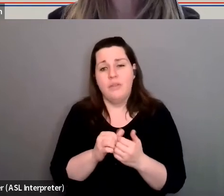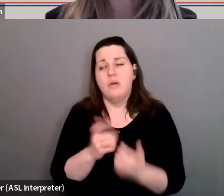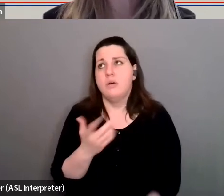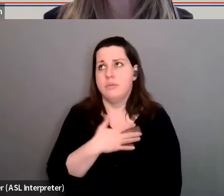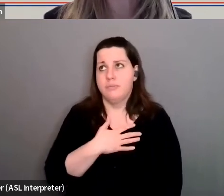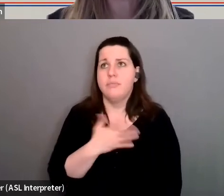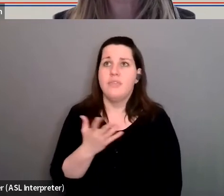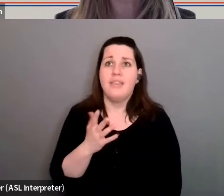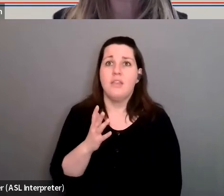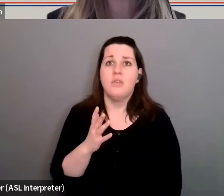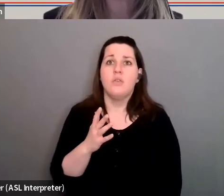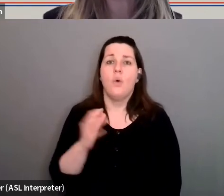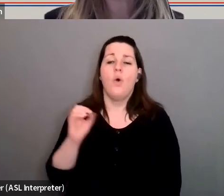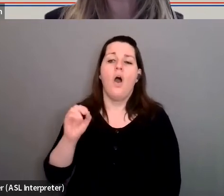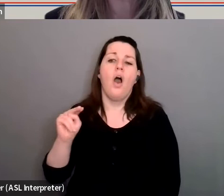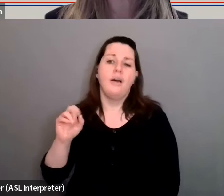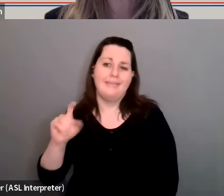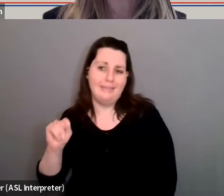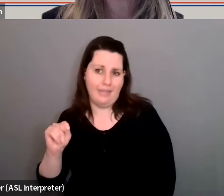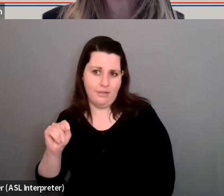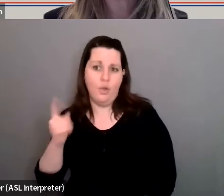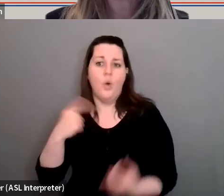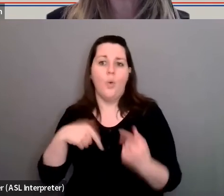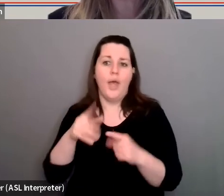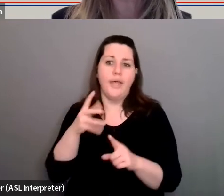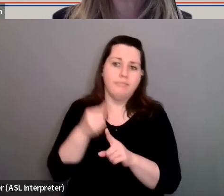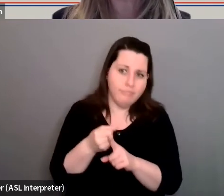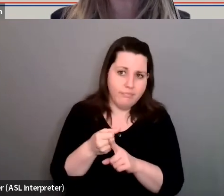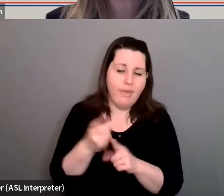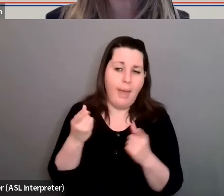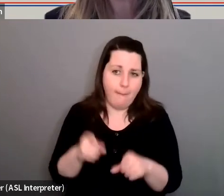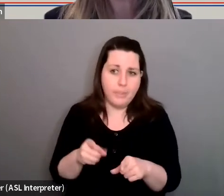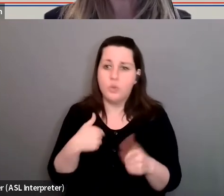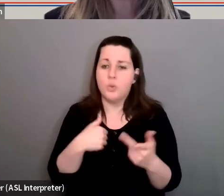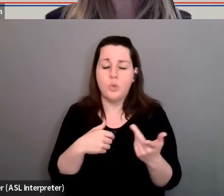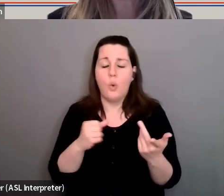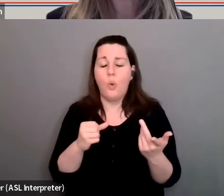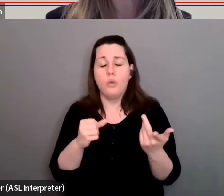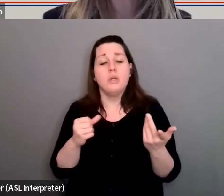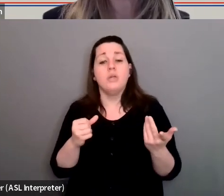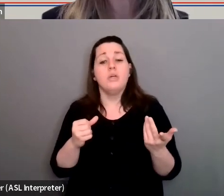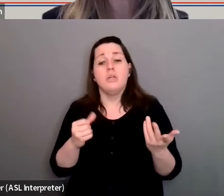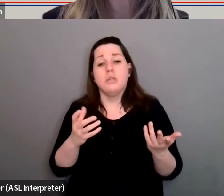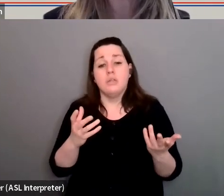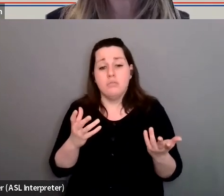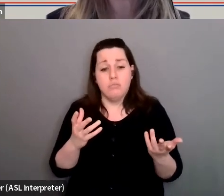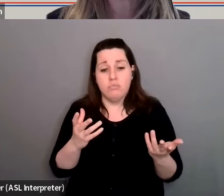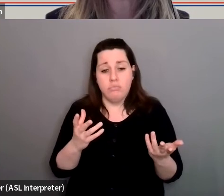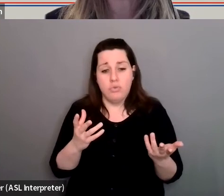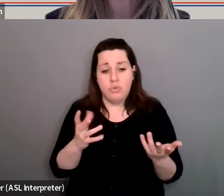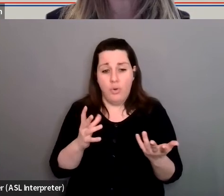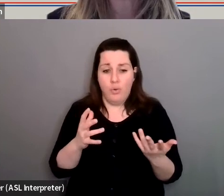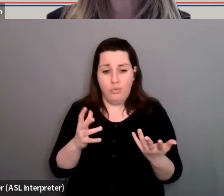the onset of the disability. So, we're not going to argue that. That's going to be up to, how to argue when the onset of